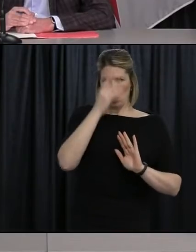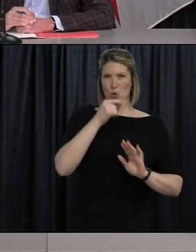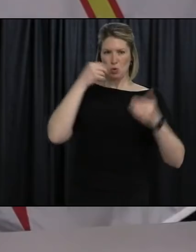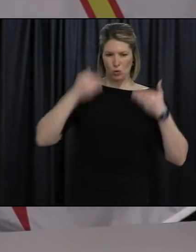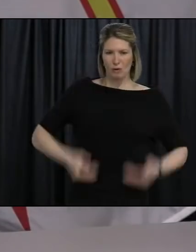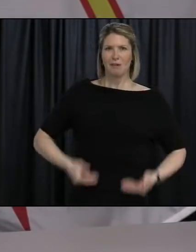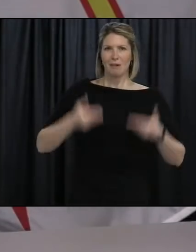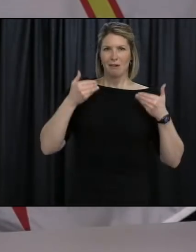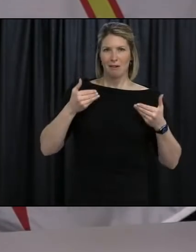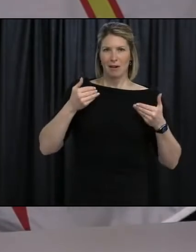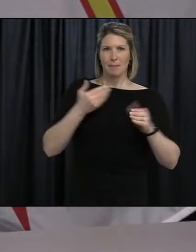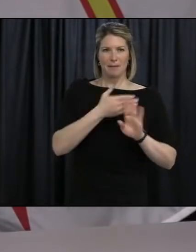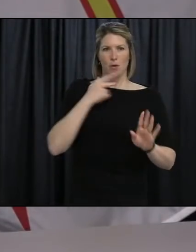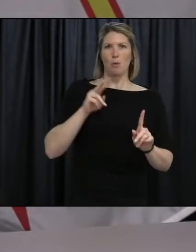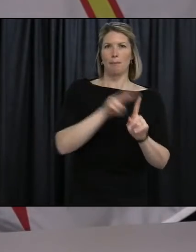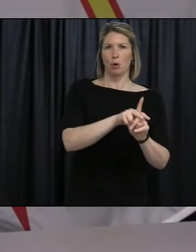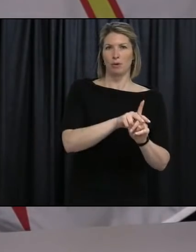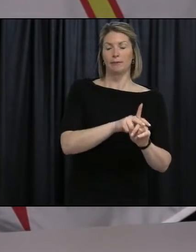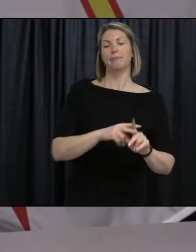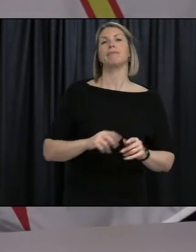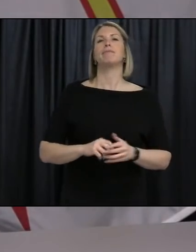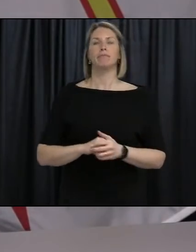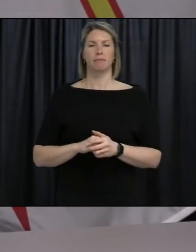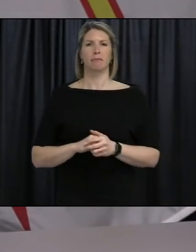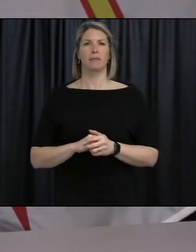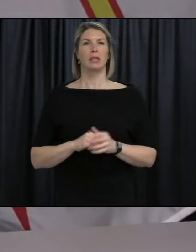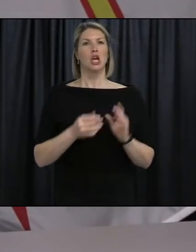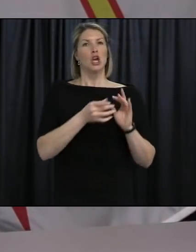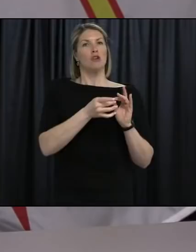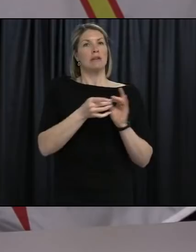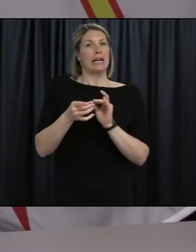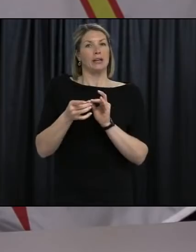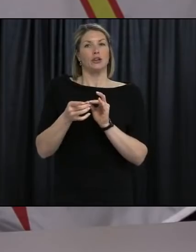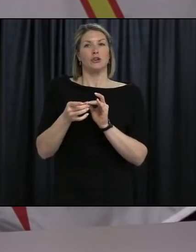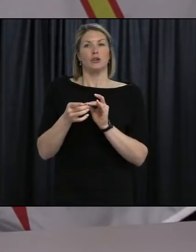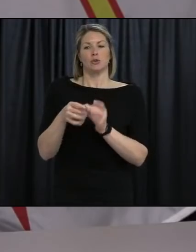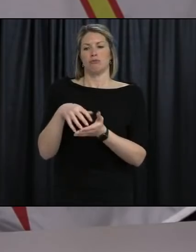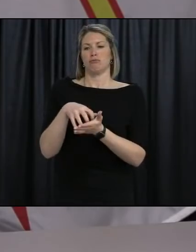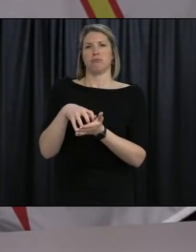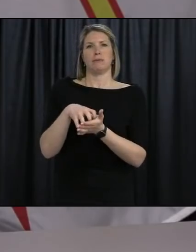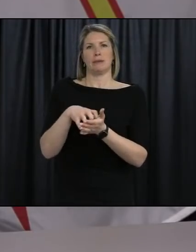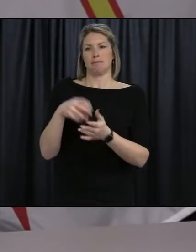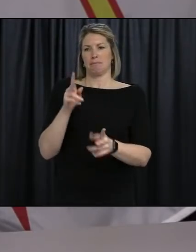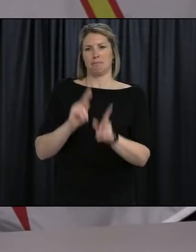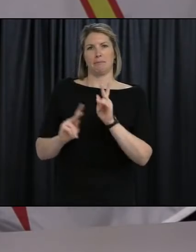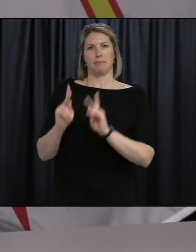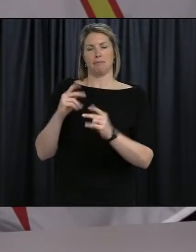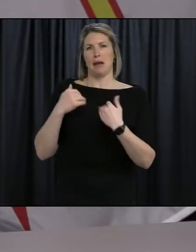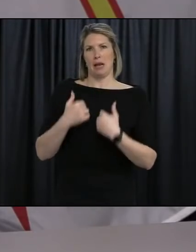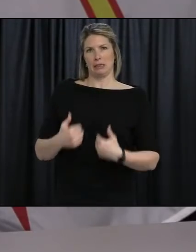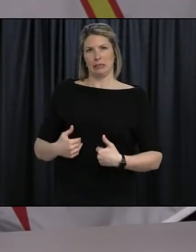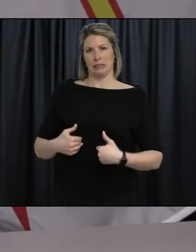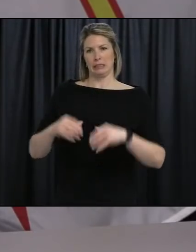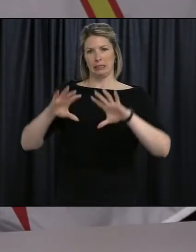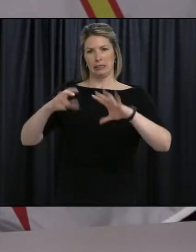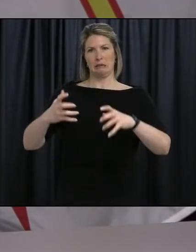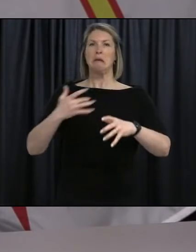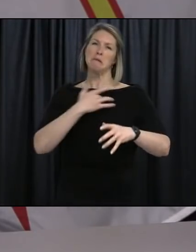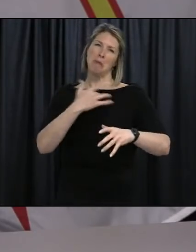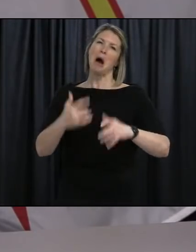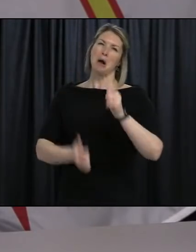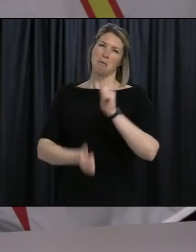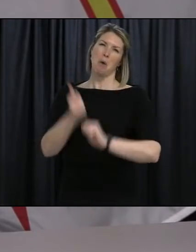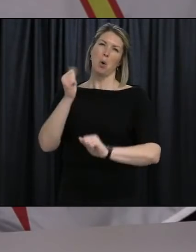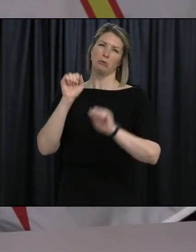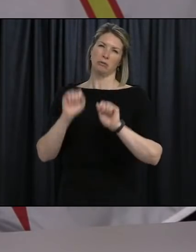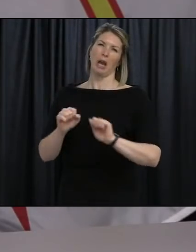So with regard to clinically vulnerable groups or persons, certainly most of those would be able to be identified, and the